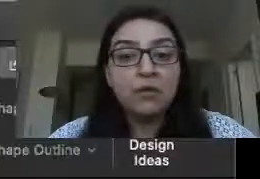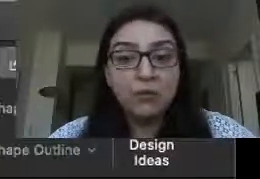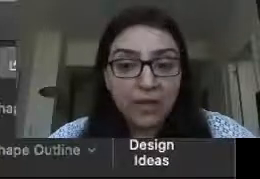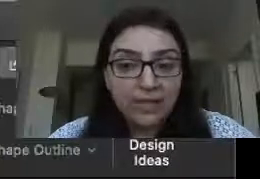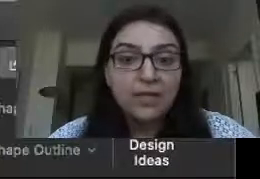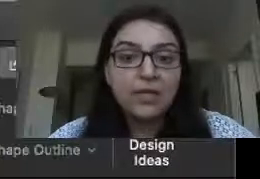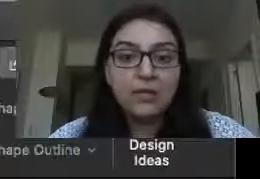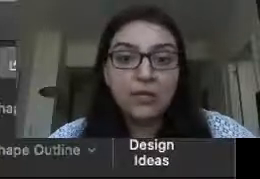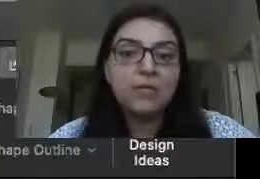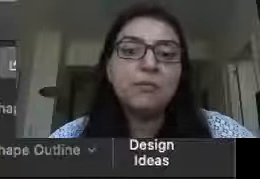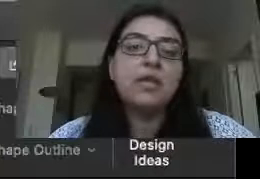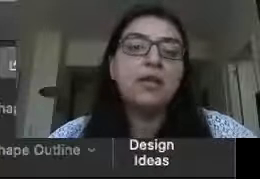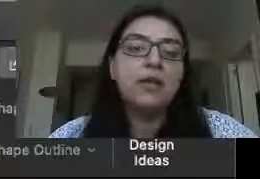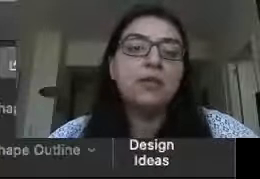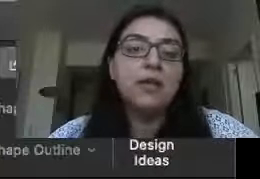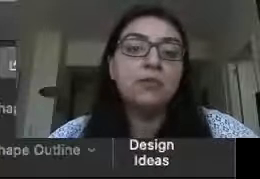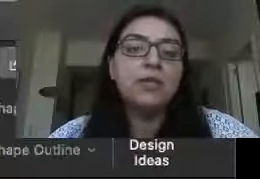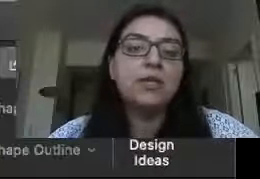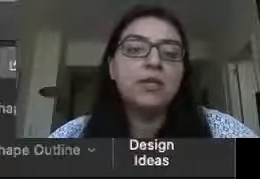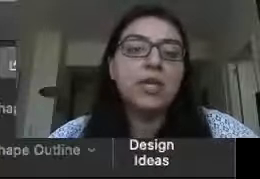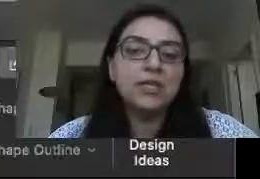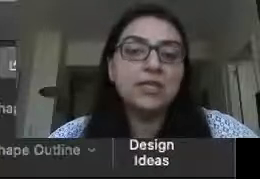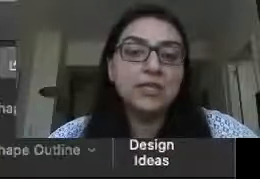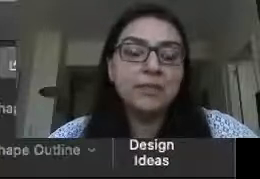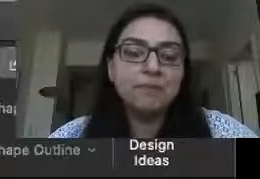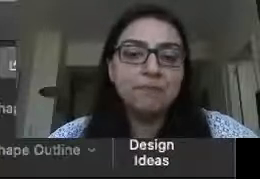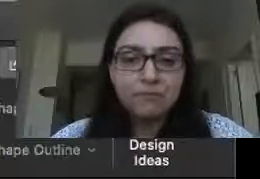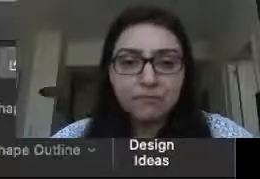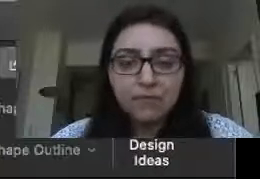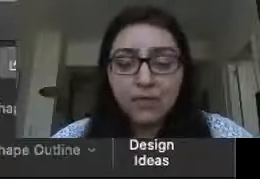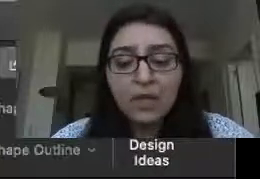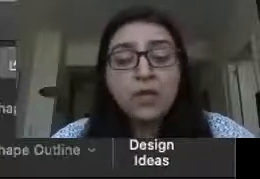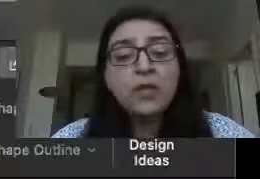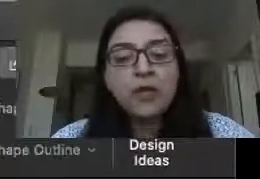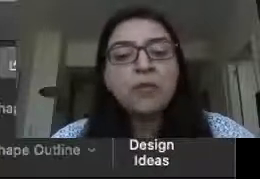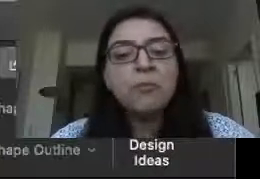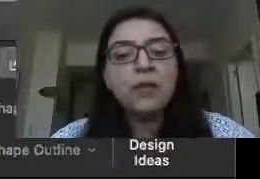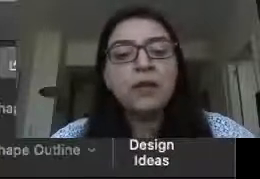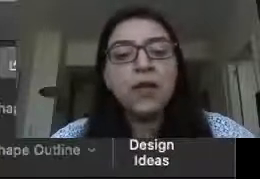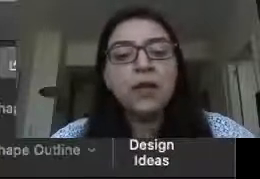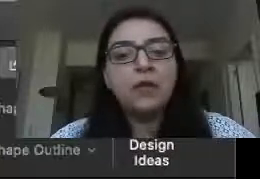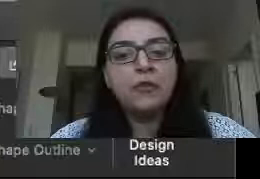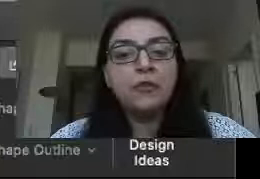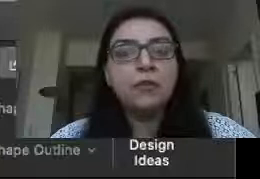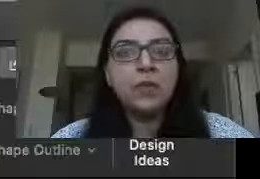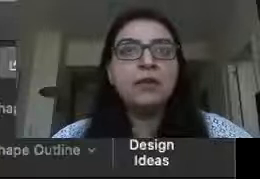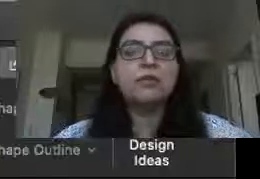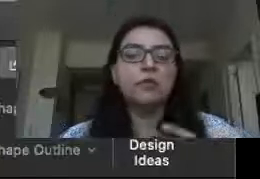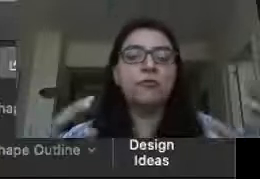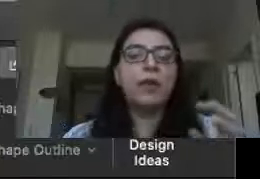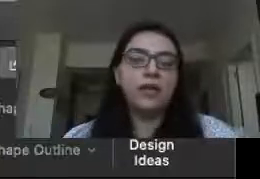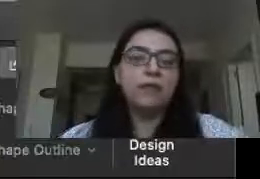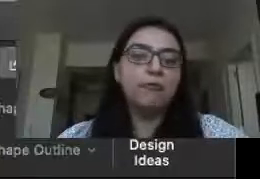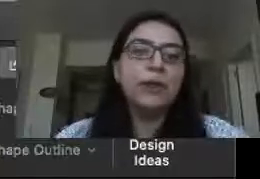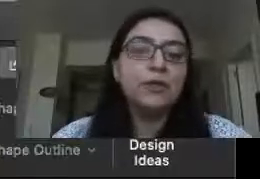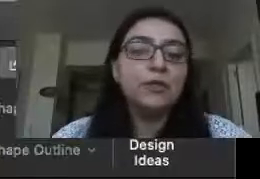being reflected in the curriculum and within the education system. The other big sort